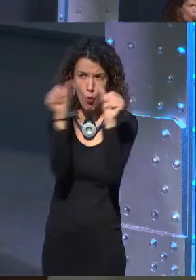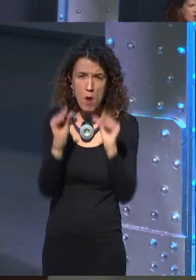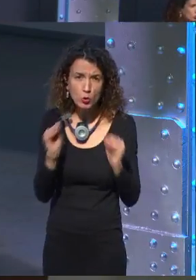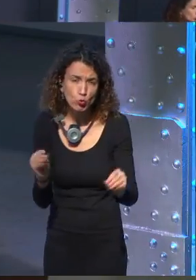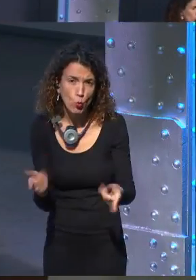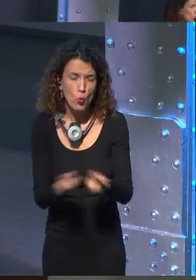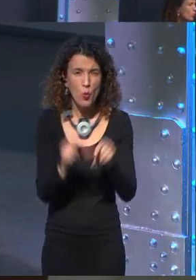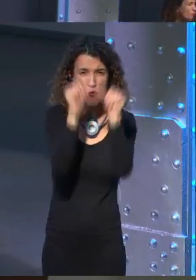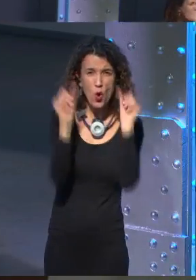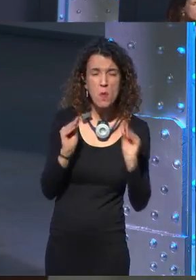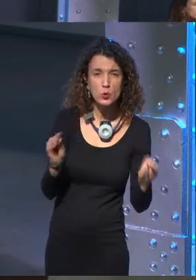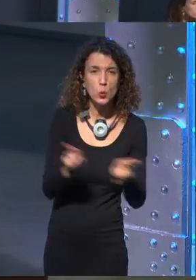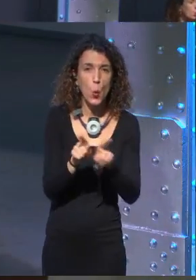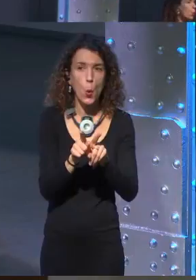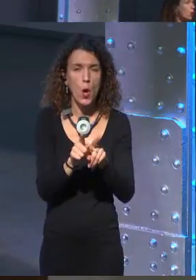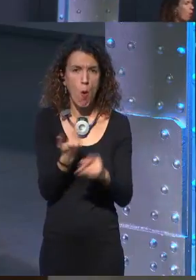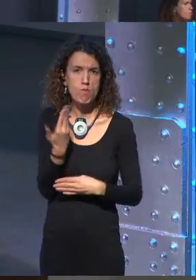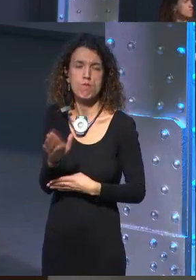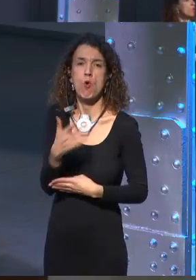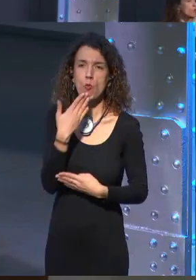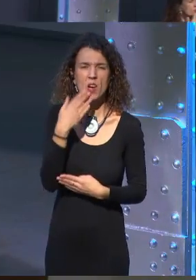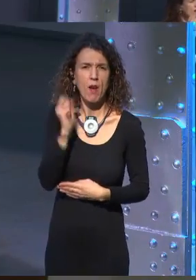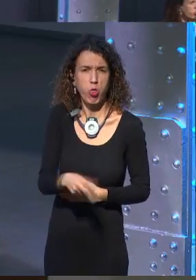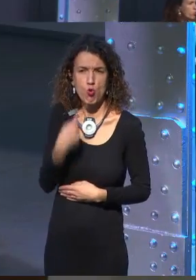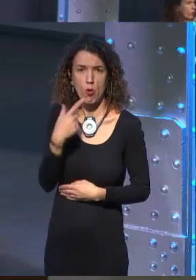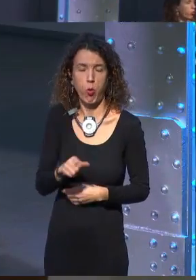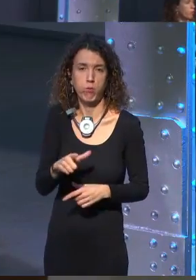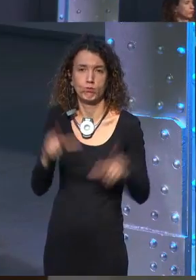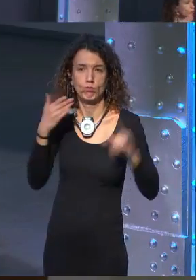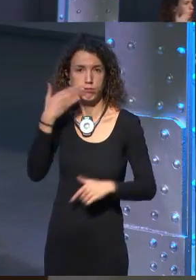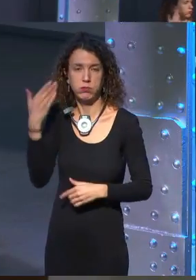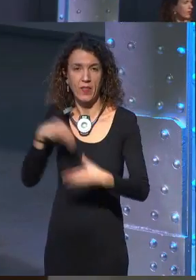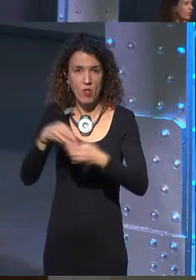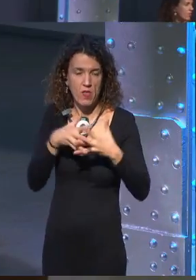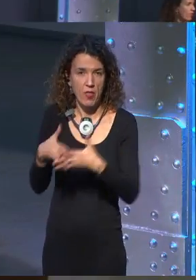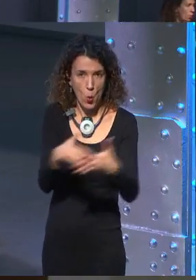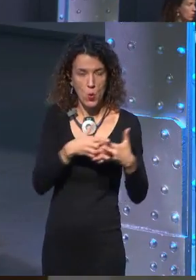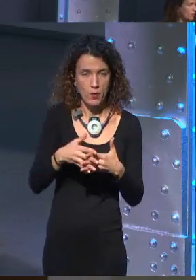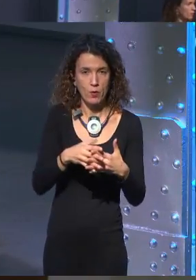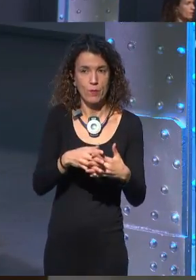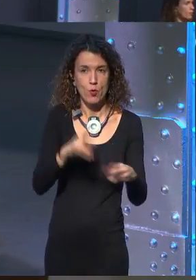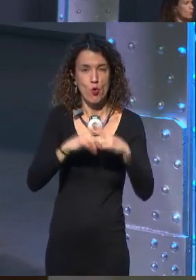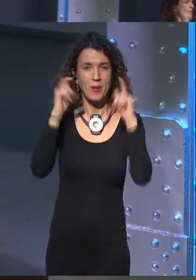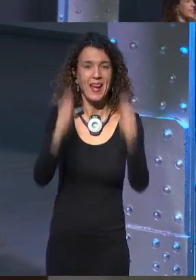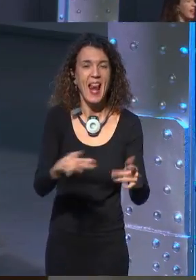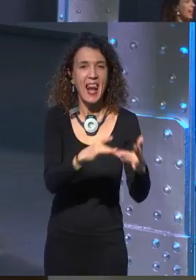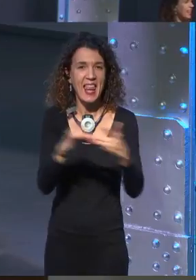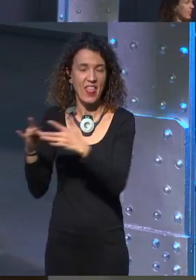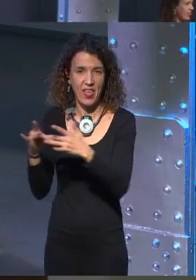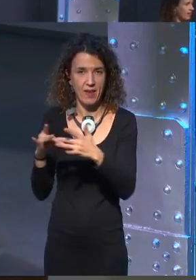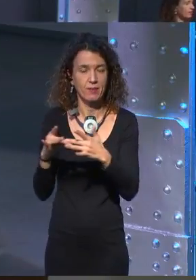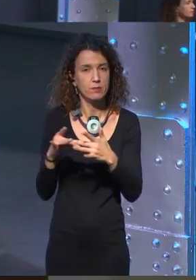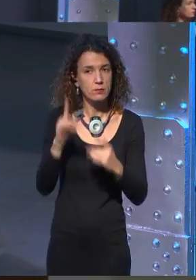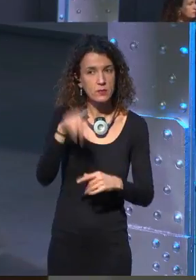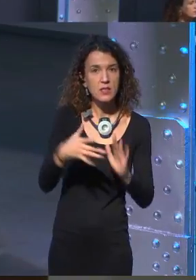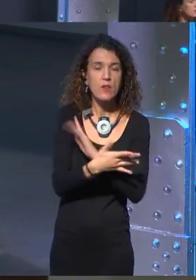the grandstanding, right? In the United States, this is considered our leader and subsequently